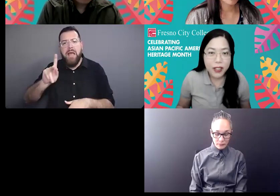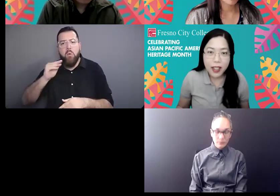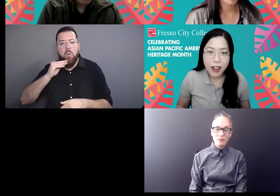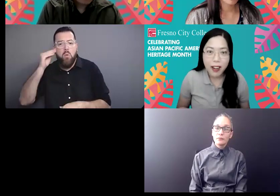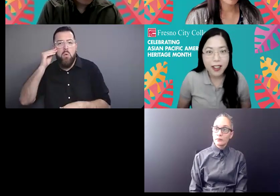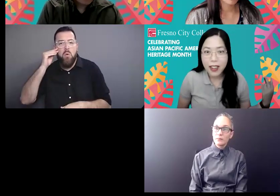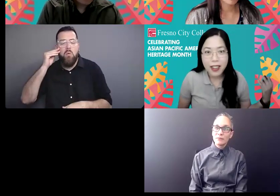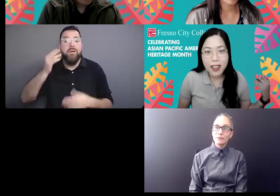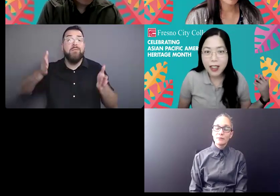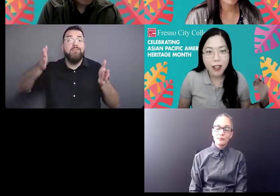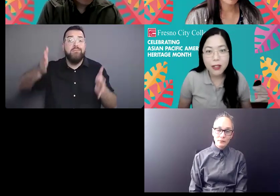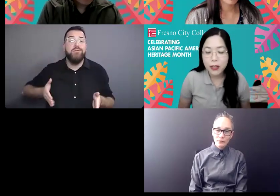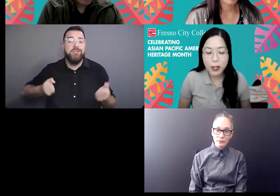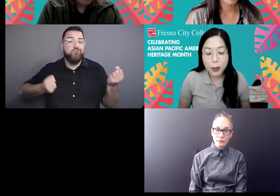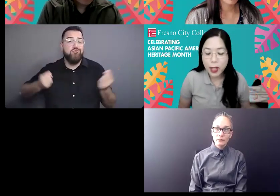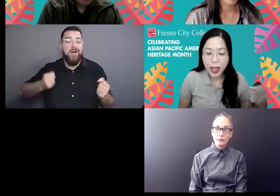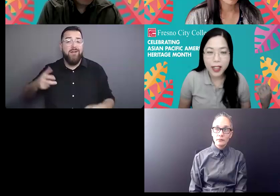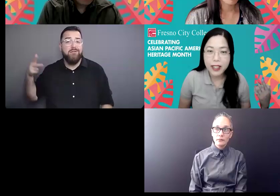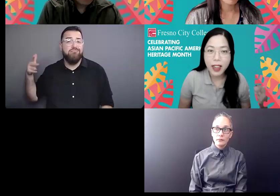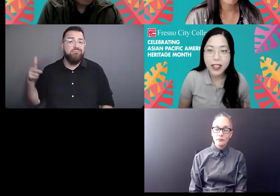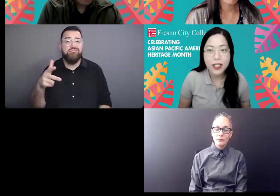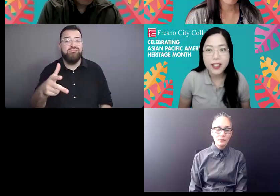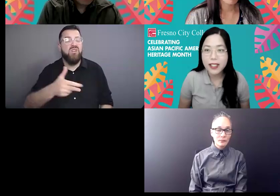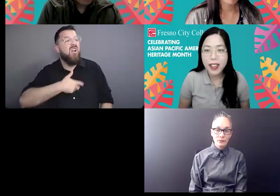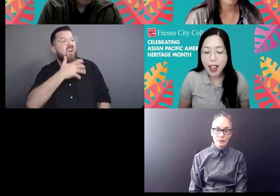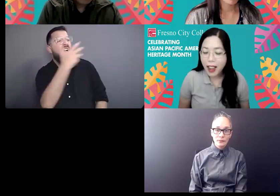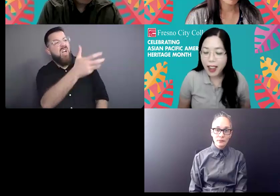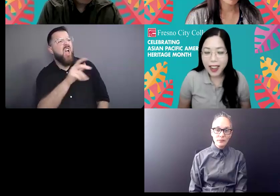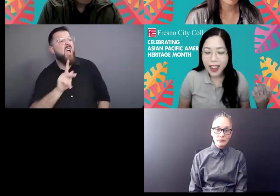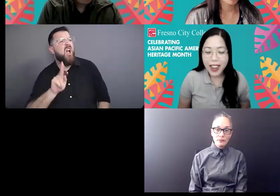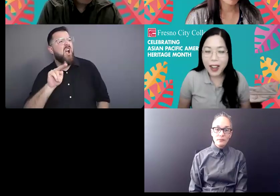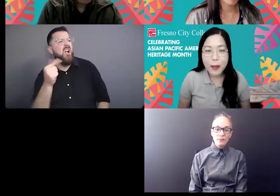out of the car, Kung Flu, and